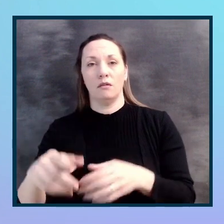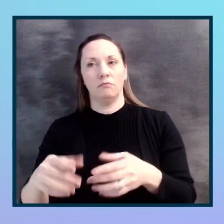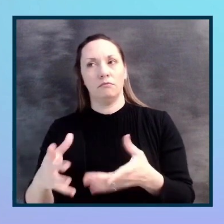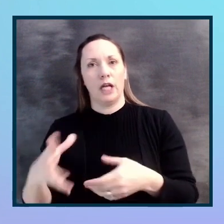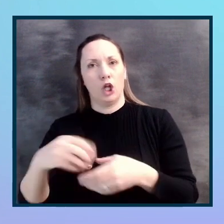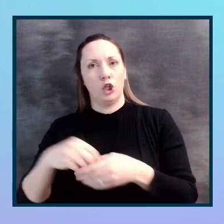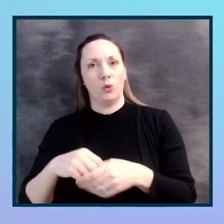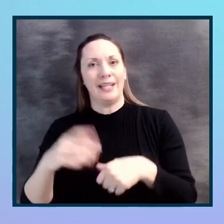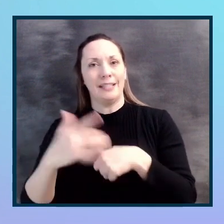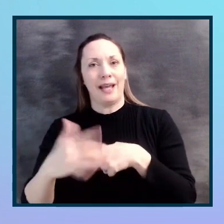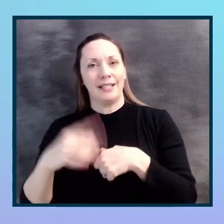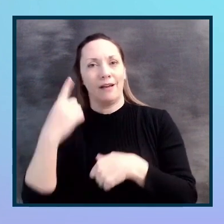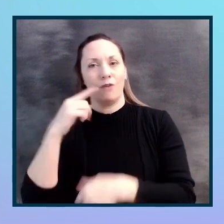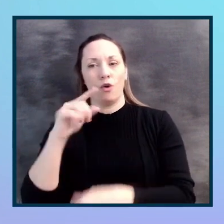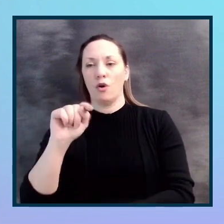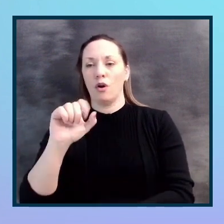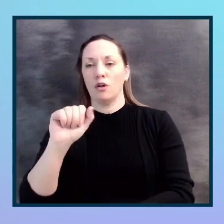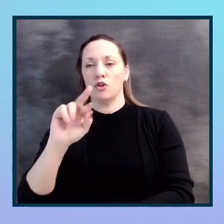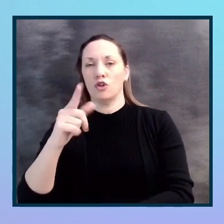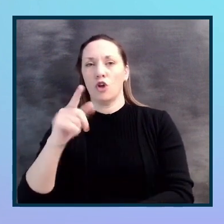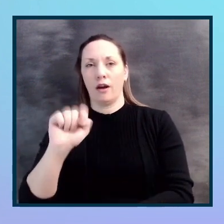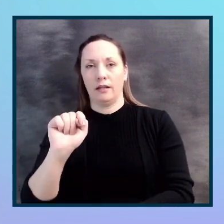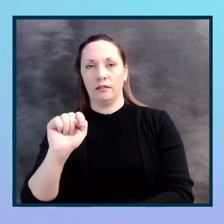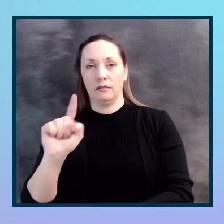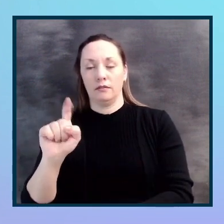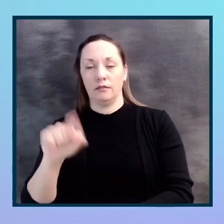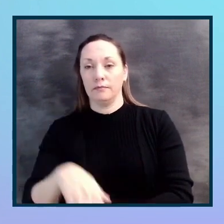targets? Axe Core question.